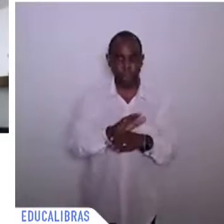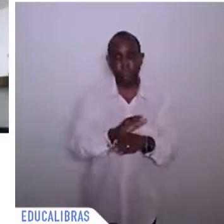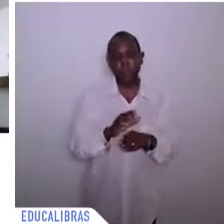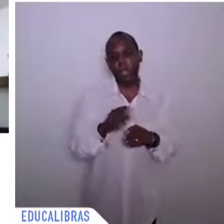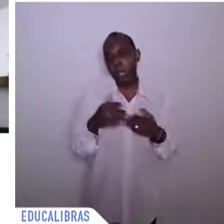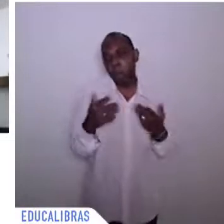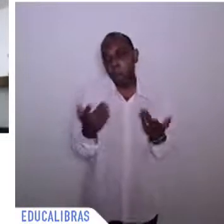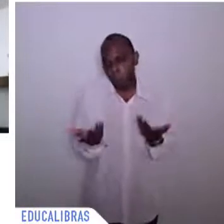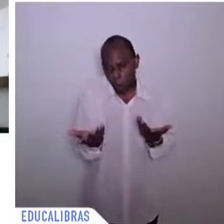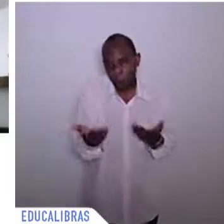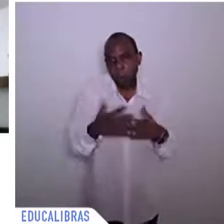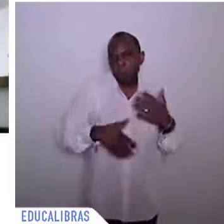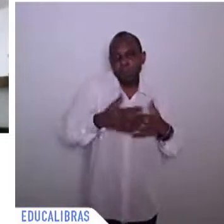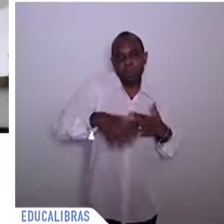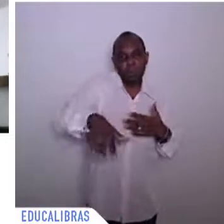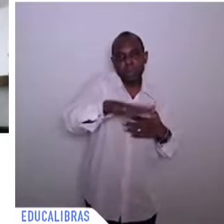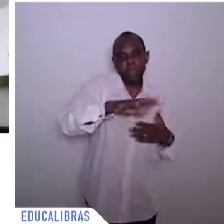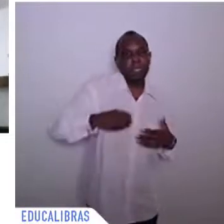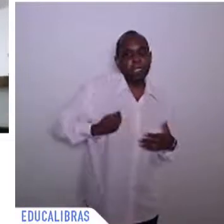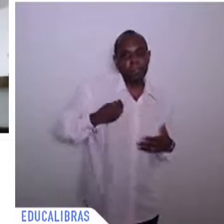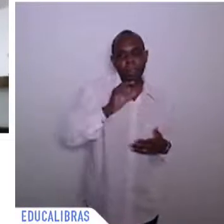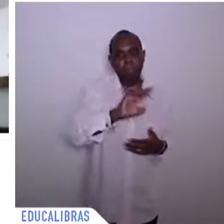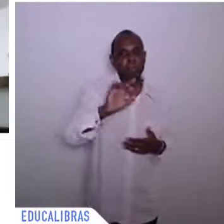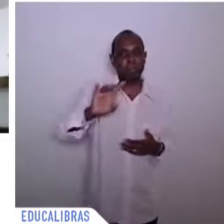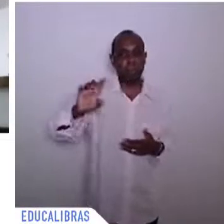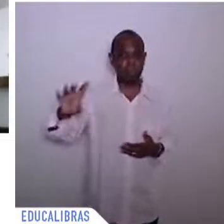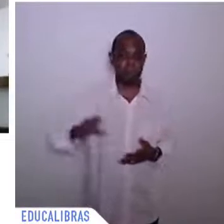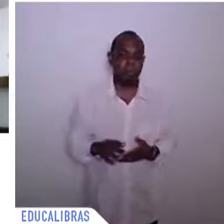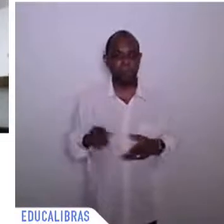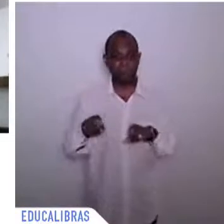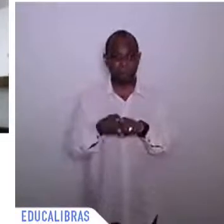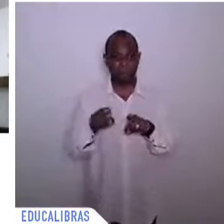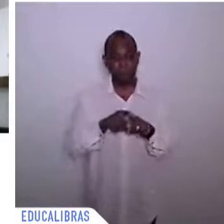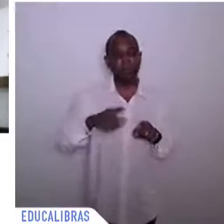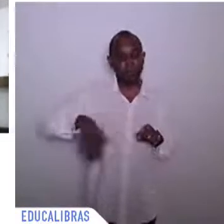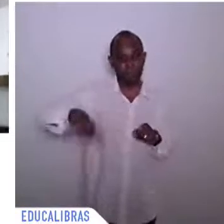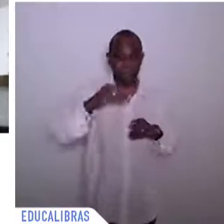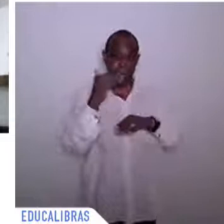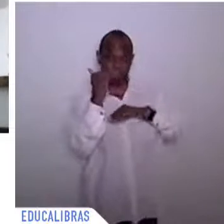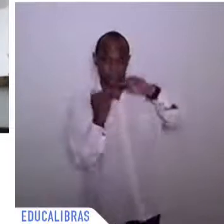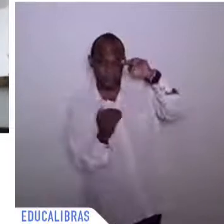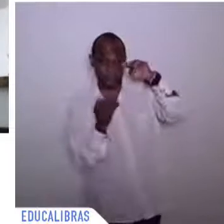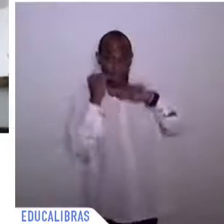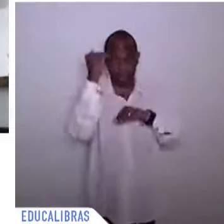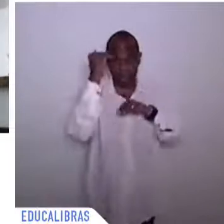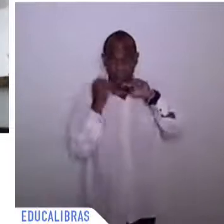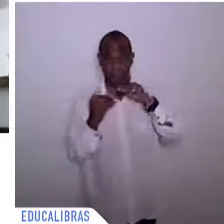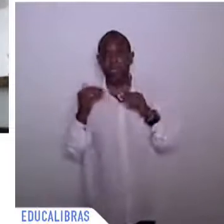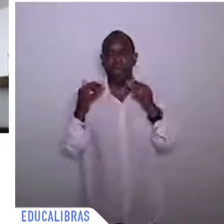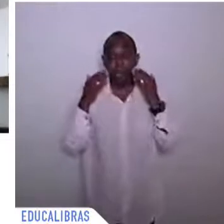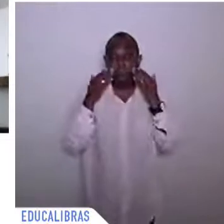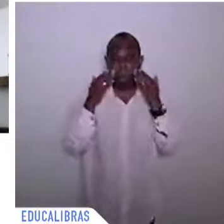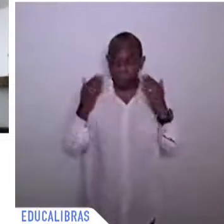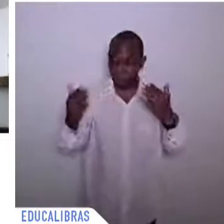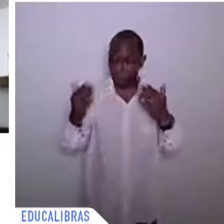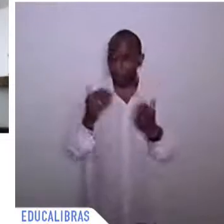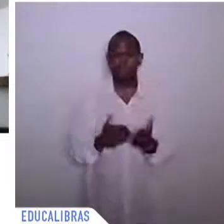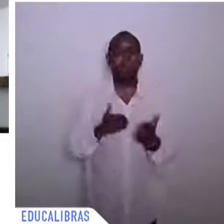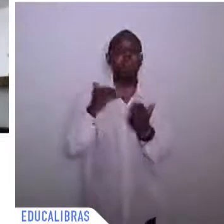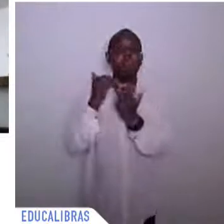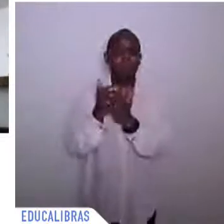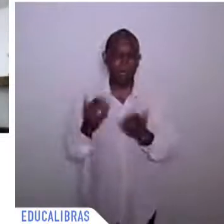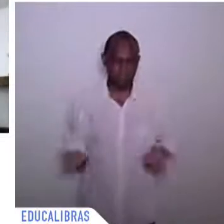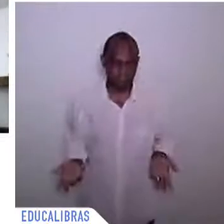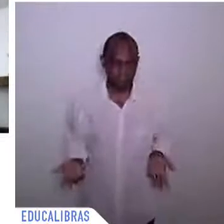moment of our democracy, which is precisely the moment when ourselves, the citizens, have to choose our representatives.